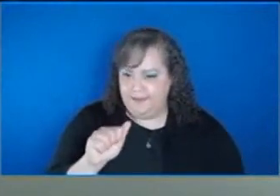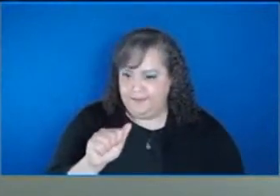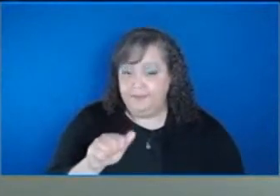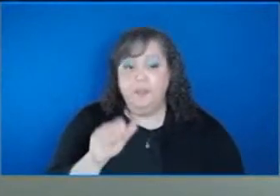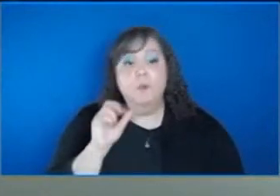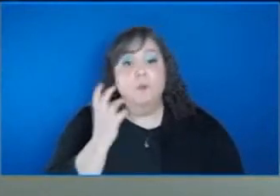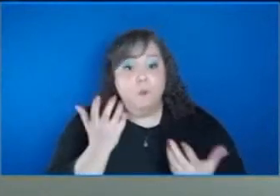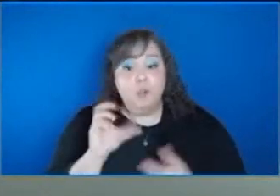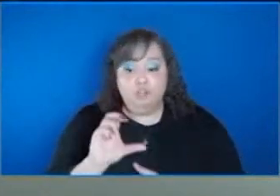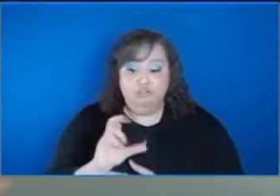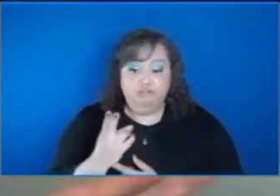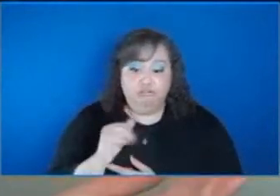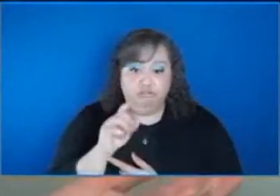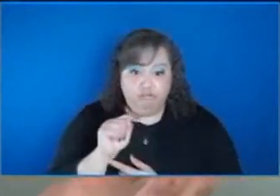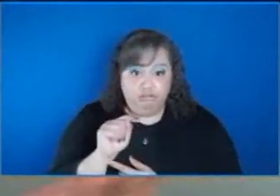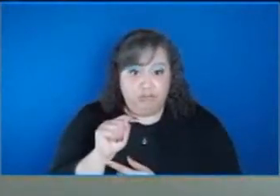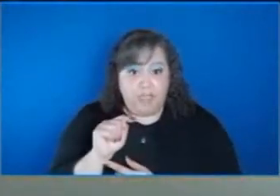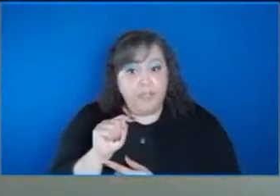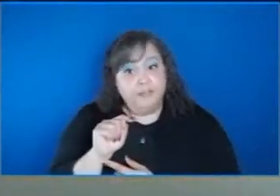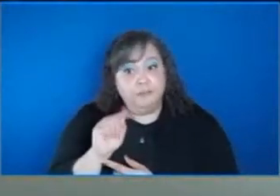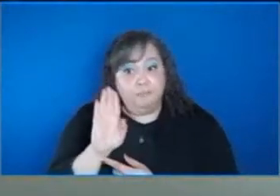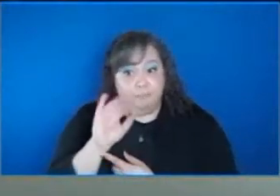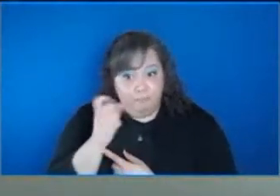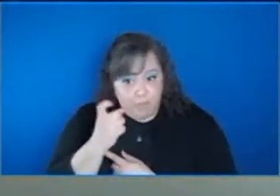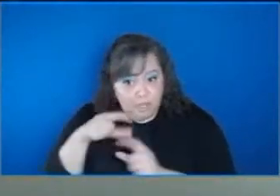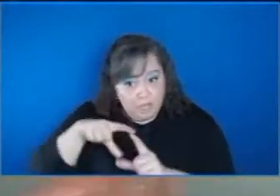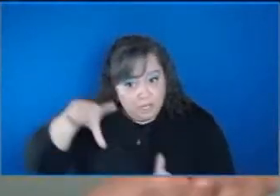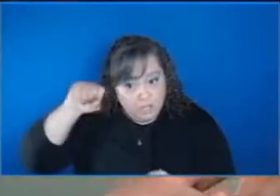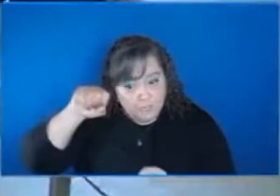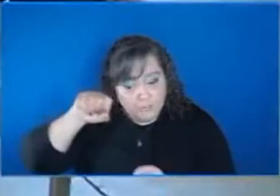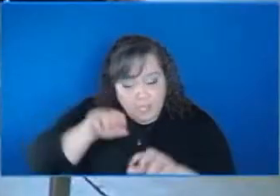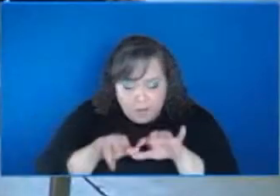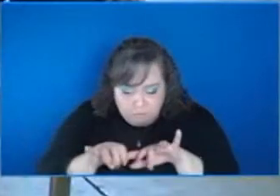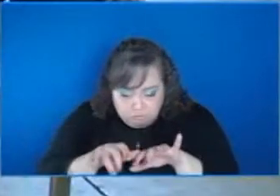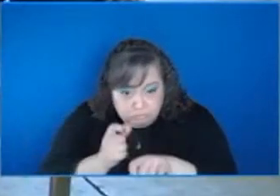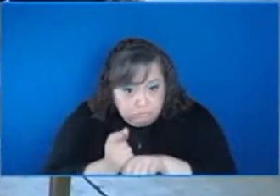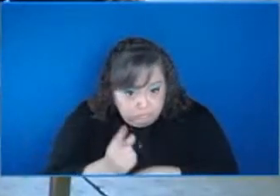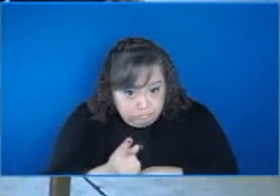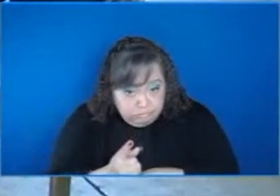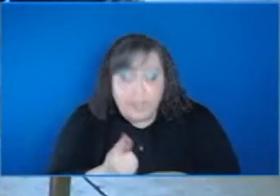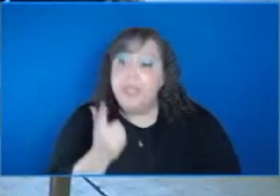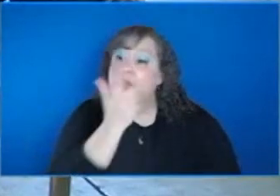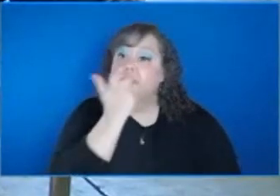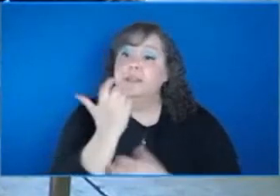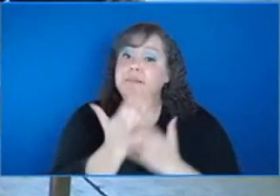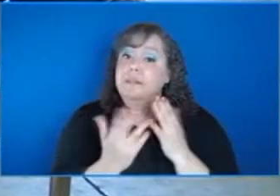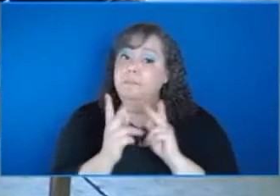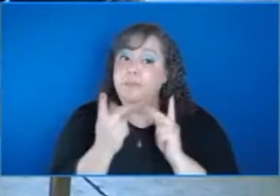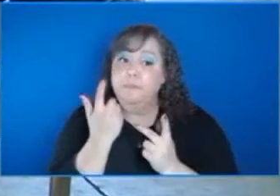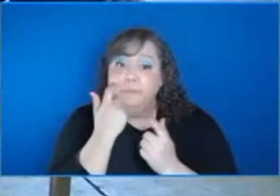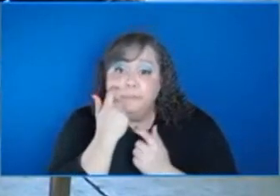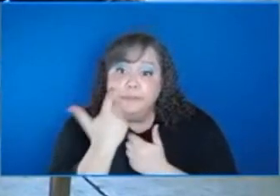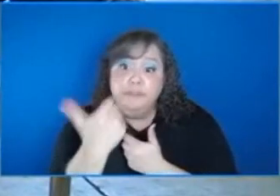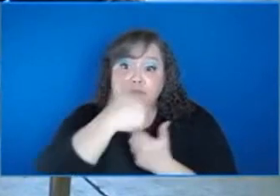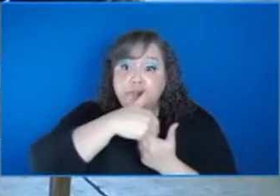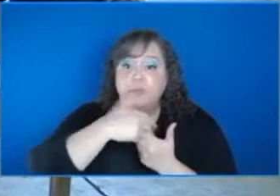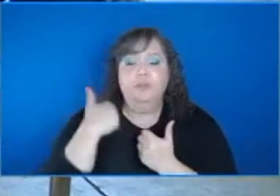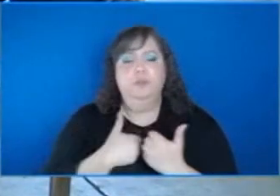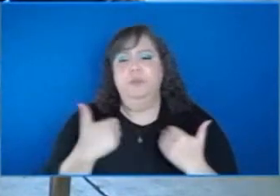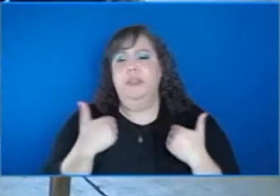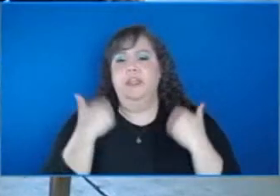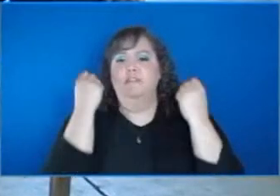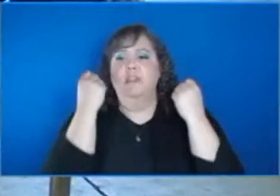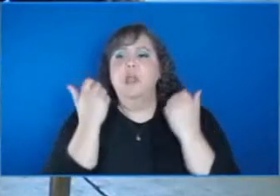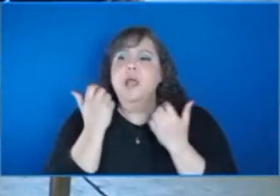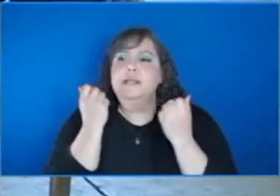you are watching. And because some folks are just tuning in, we are getting a lot of some of the questions that you've